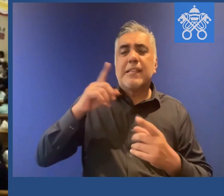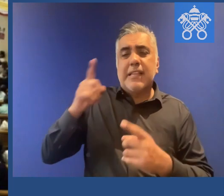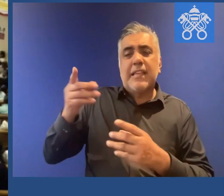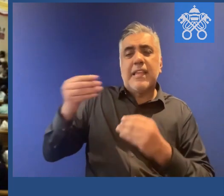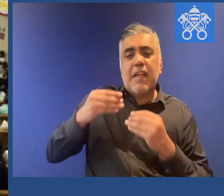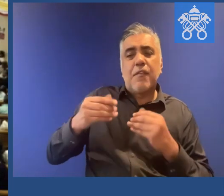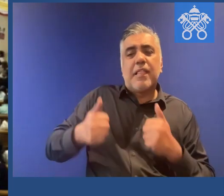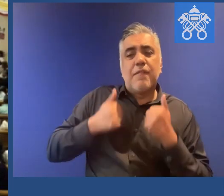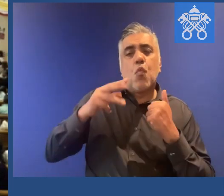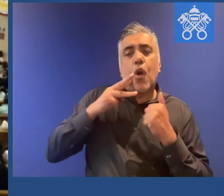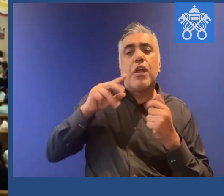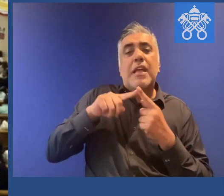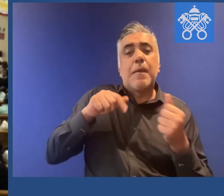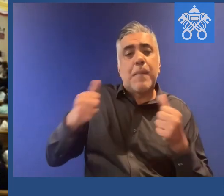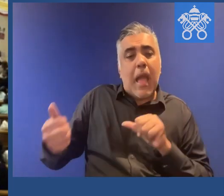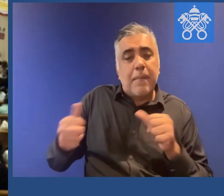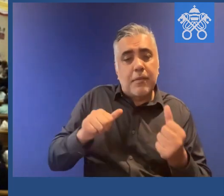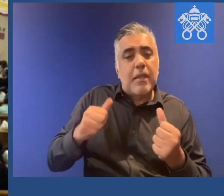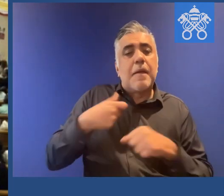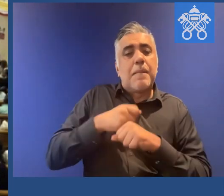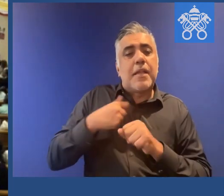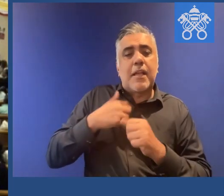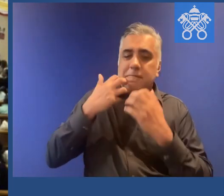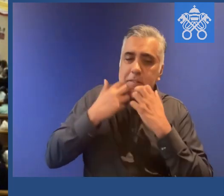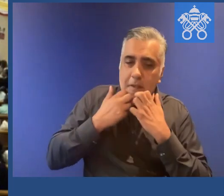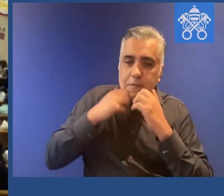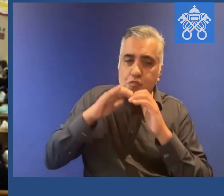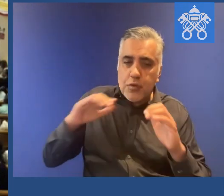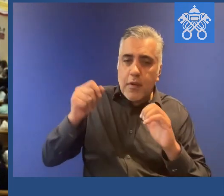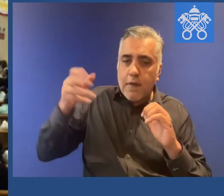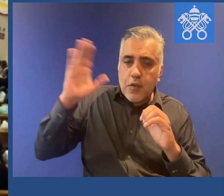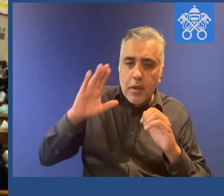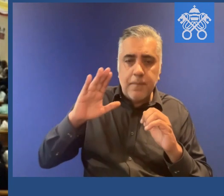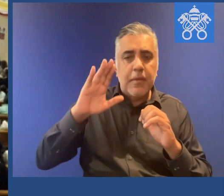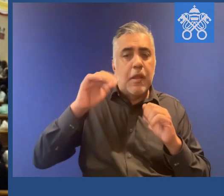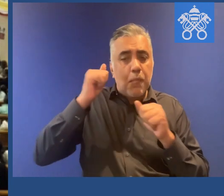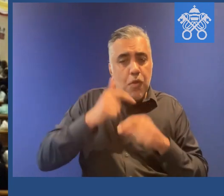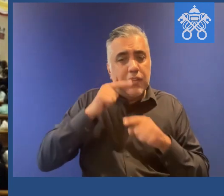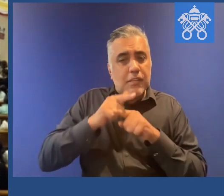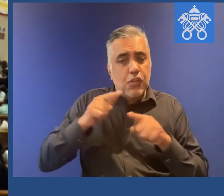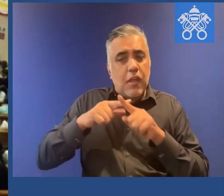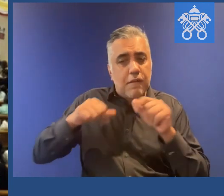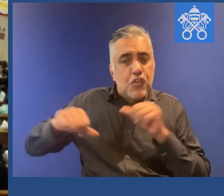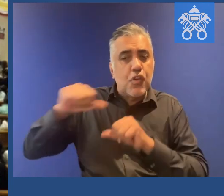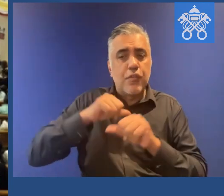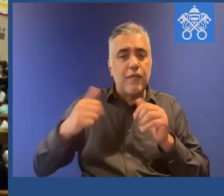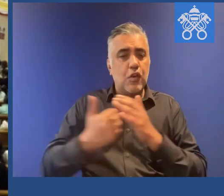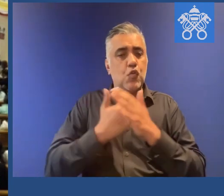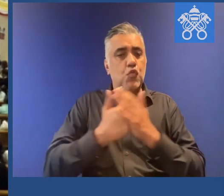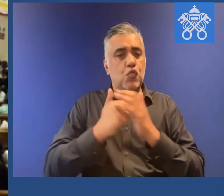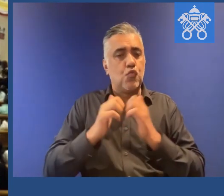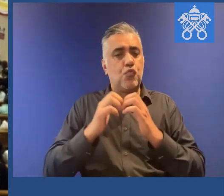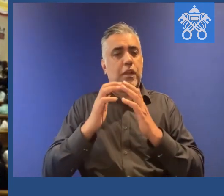us in baptism, making us beloved children of God, brothers and sisters of one another, and a new